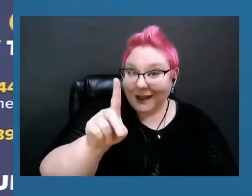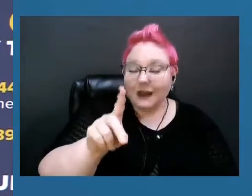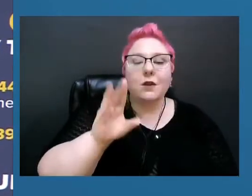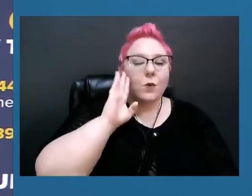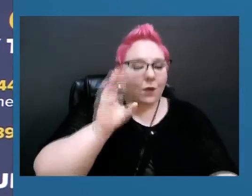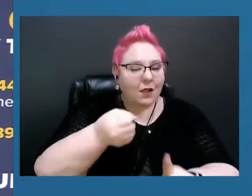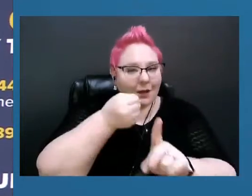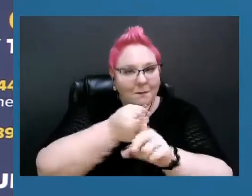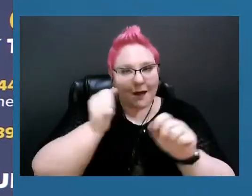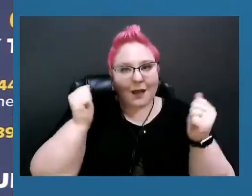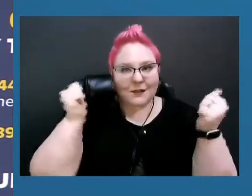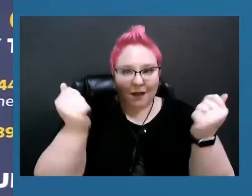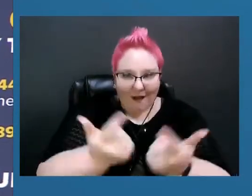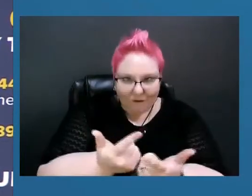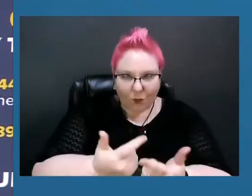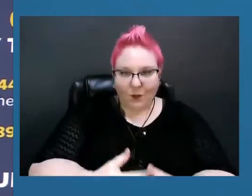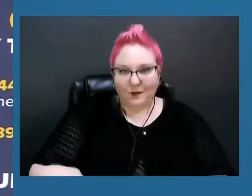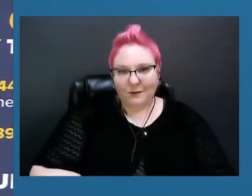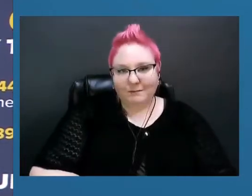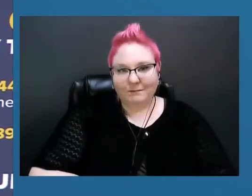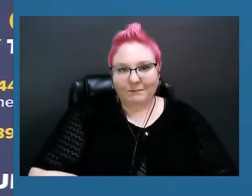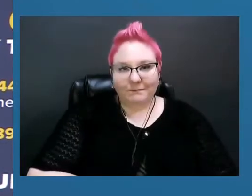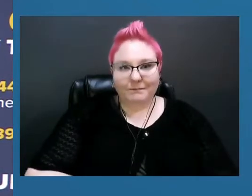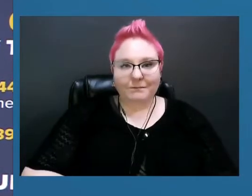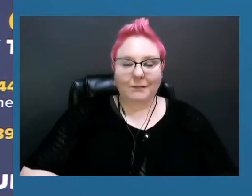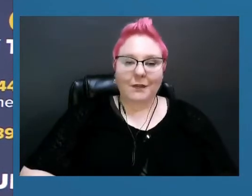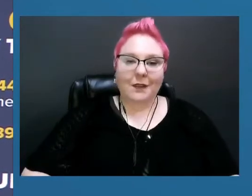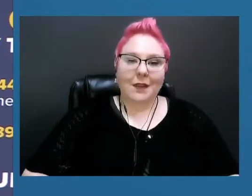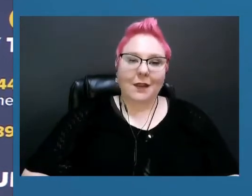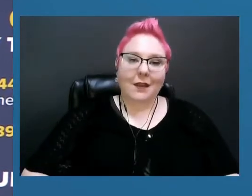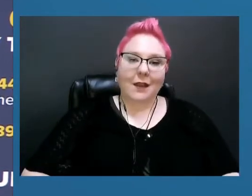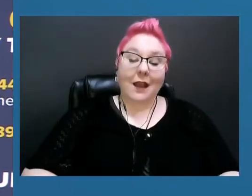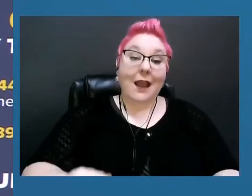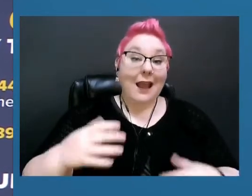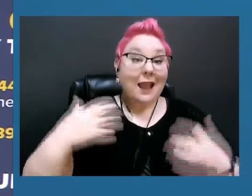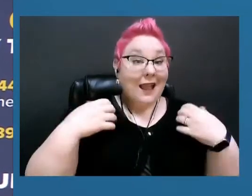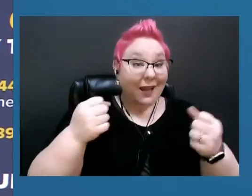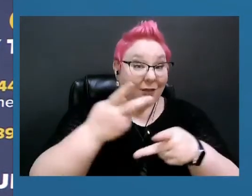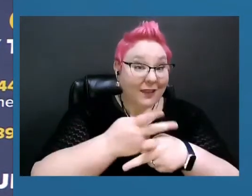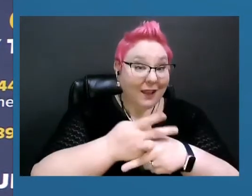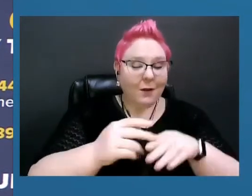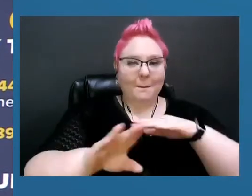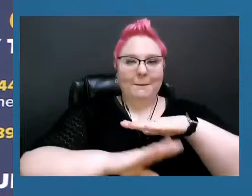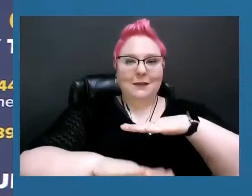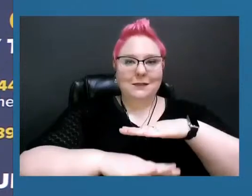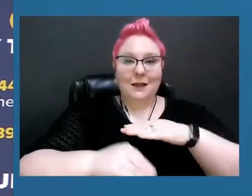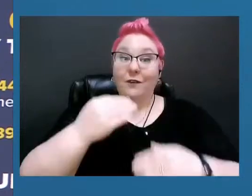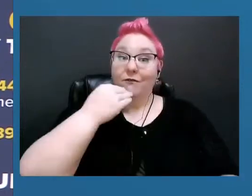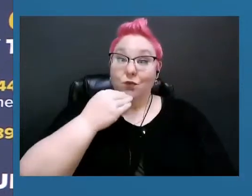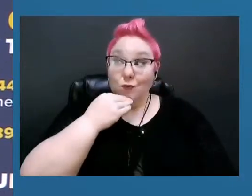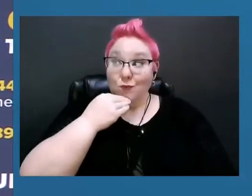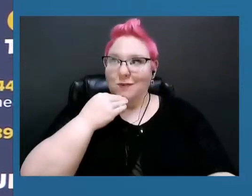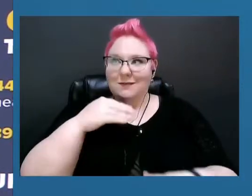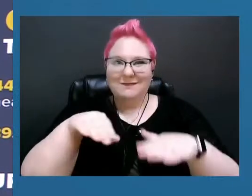everyone. And then healthcare is basic. Food is basic. Now, if you're fortunate enough to not even know what